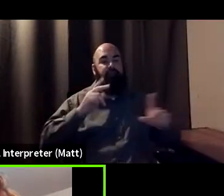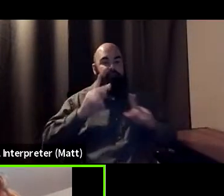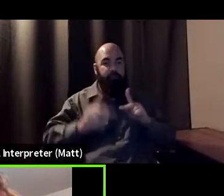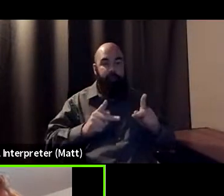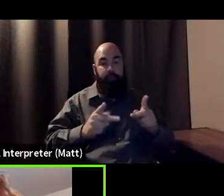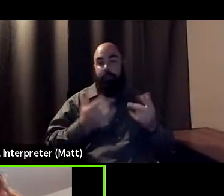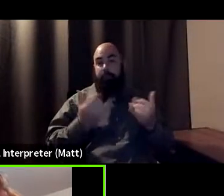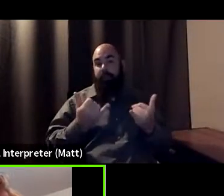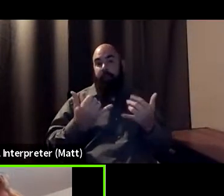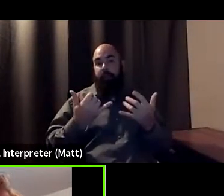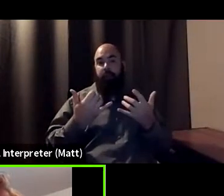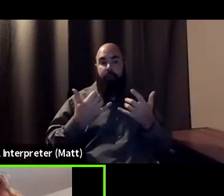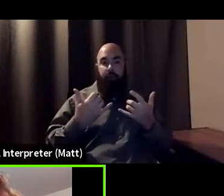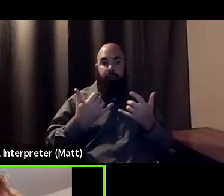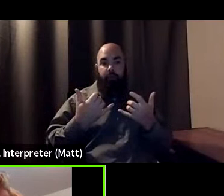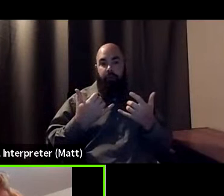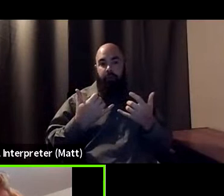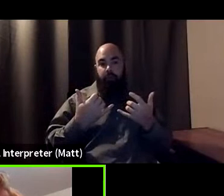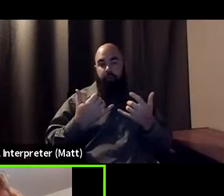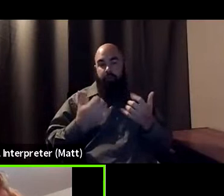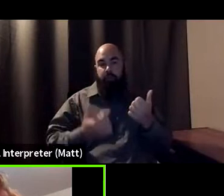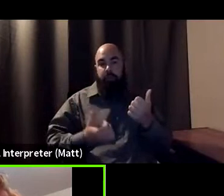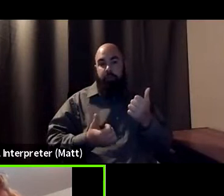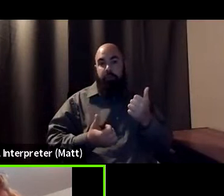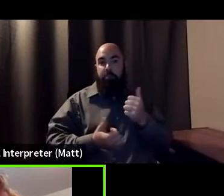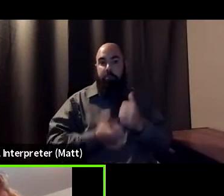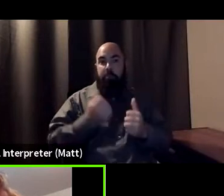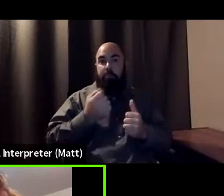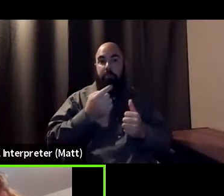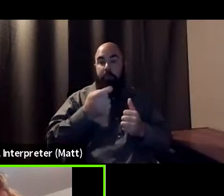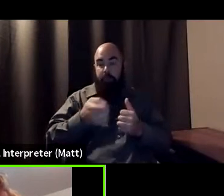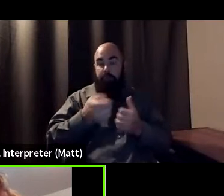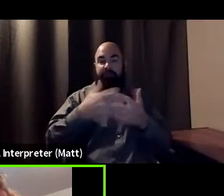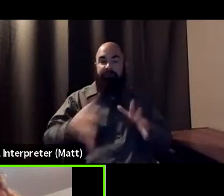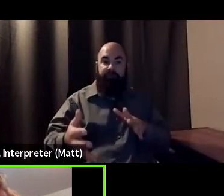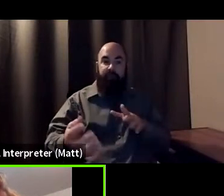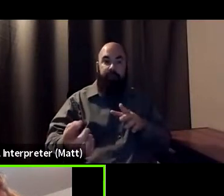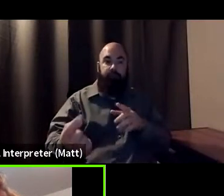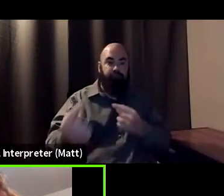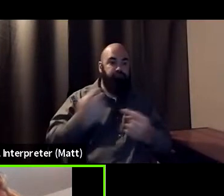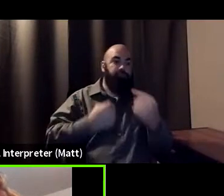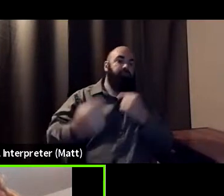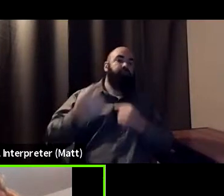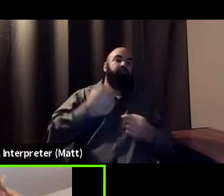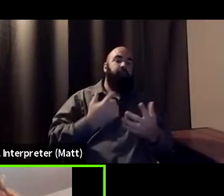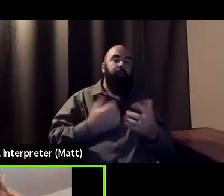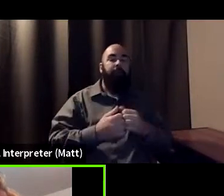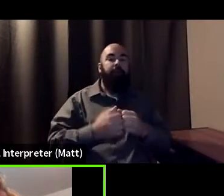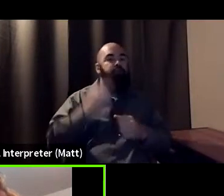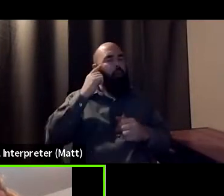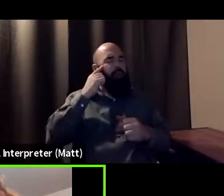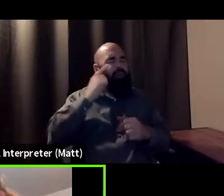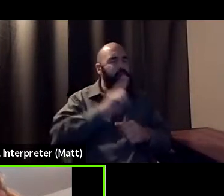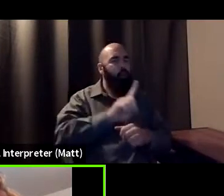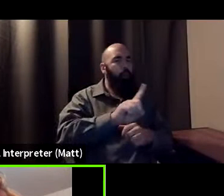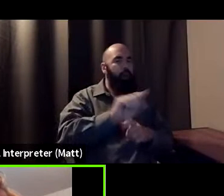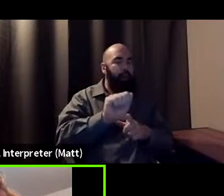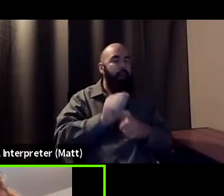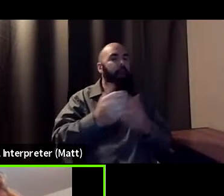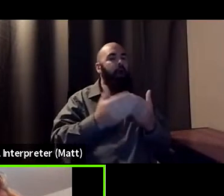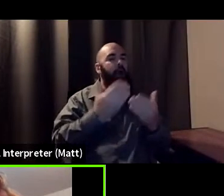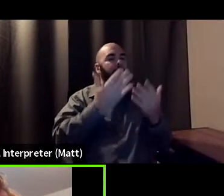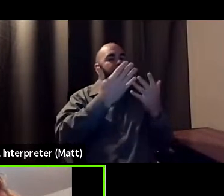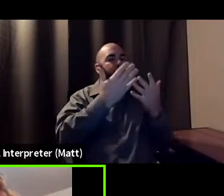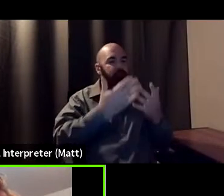this point, we aren't seeing many more of them coming through. So we feel like we've done a good job completing our 1A. So we transitioned to